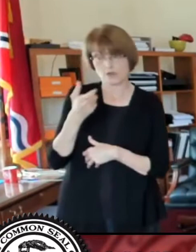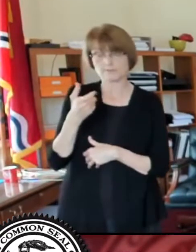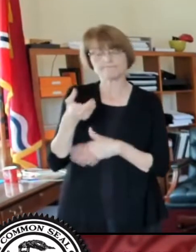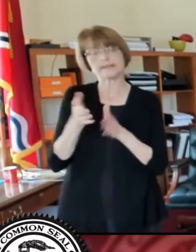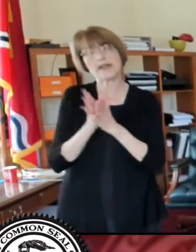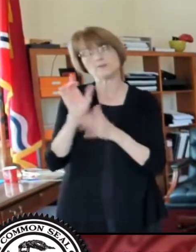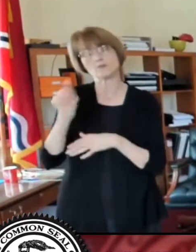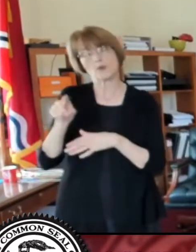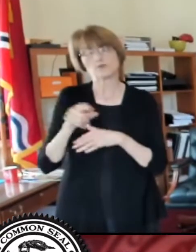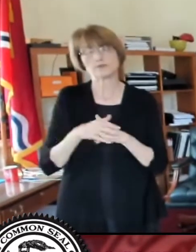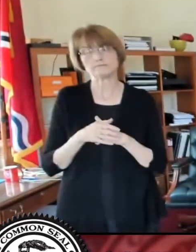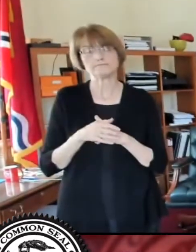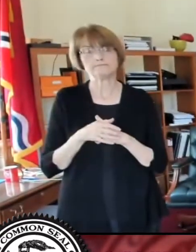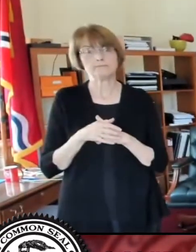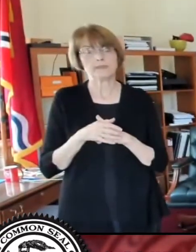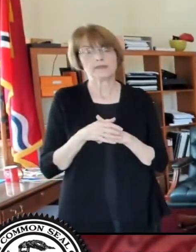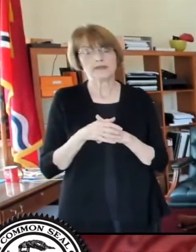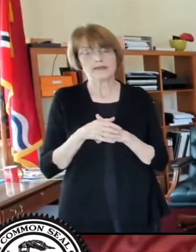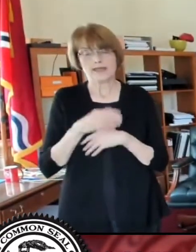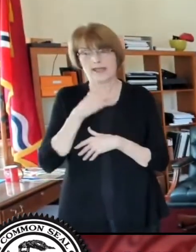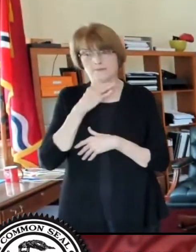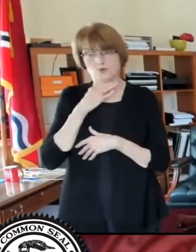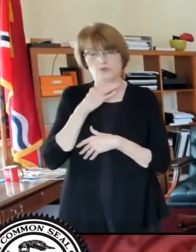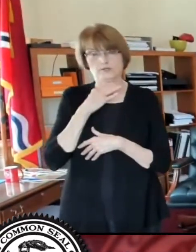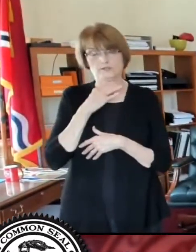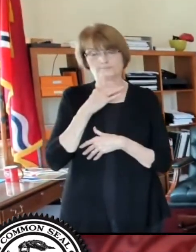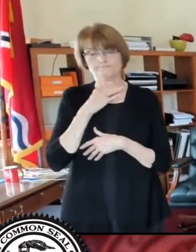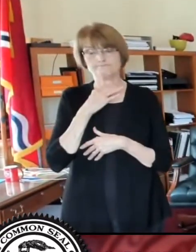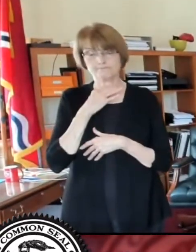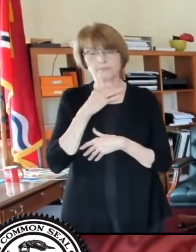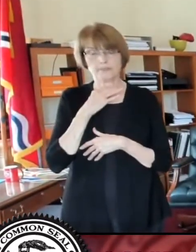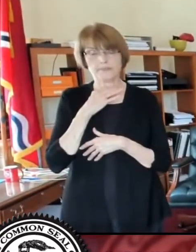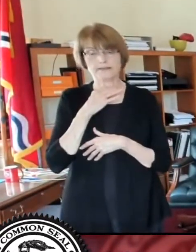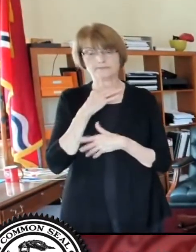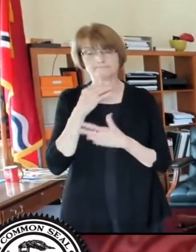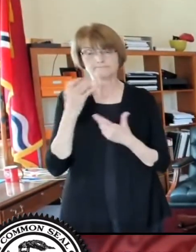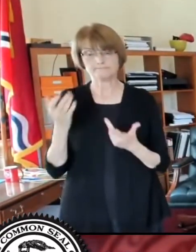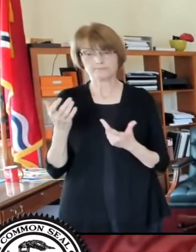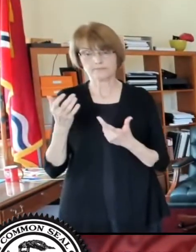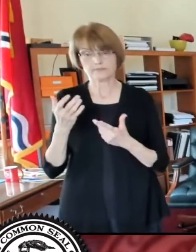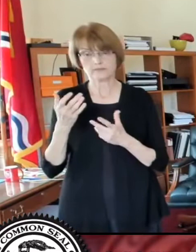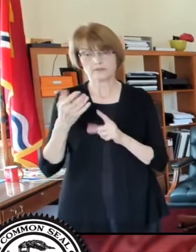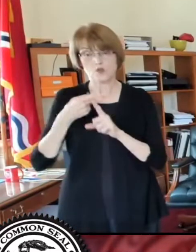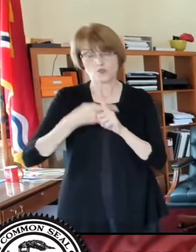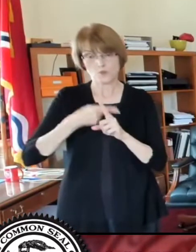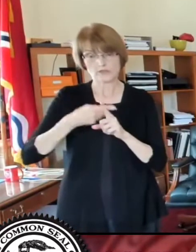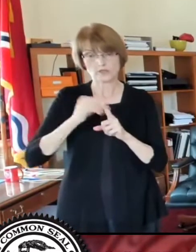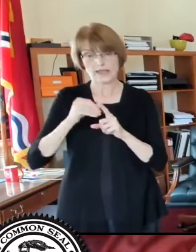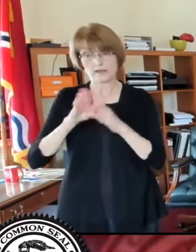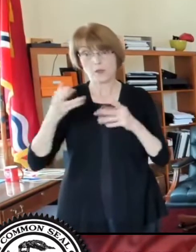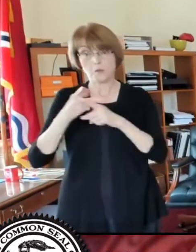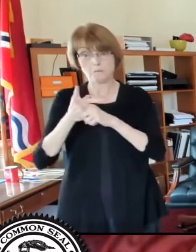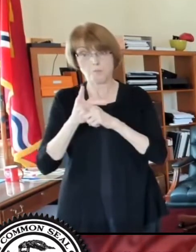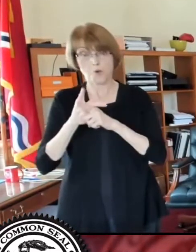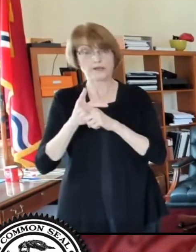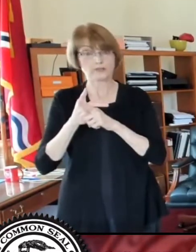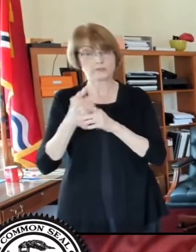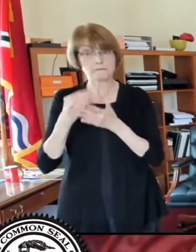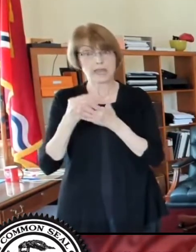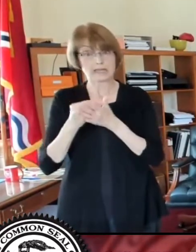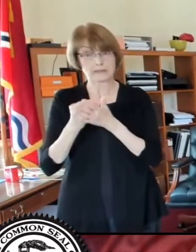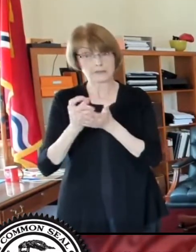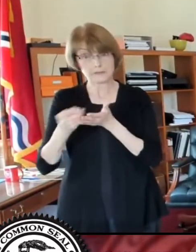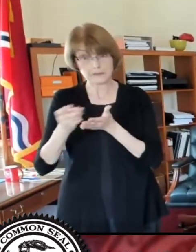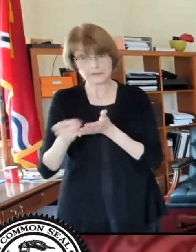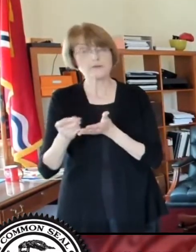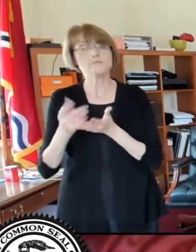asking what kind of success or how things have been going since we rolled out the rental and mortgage relief through the CARES Act. So